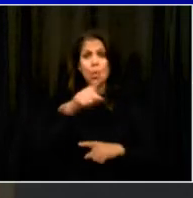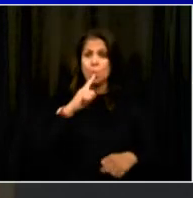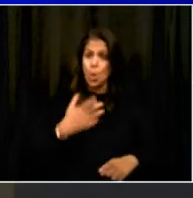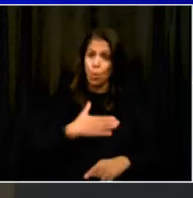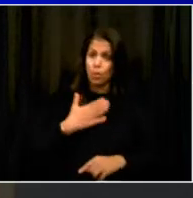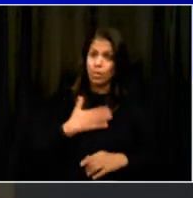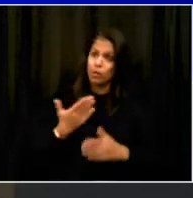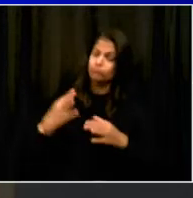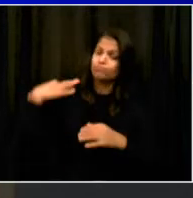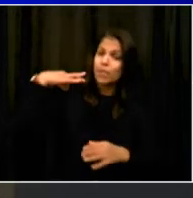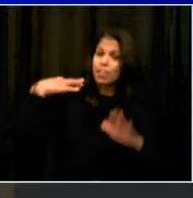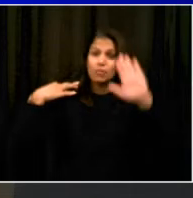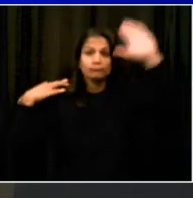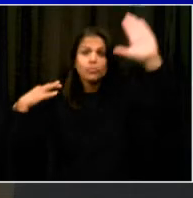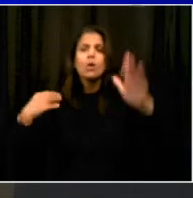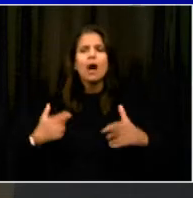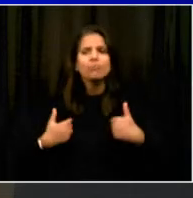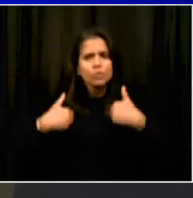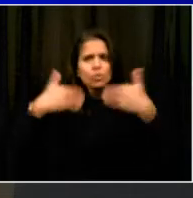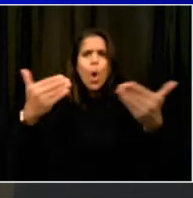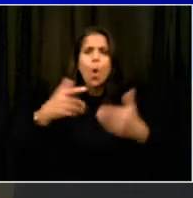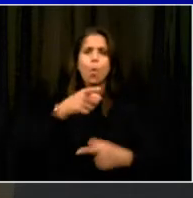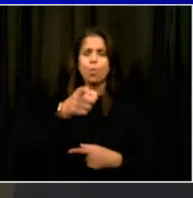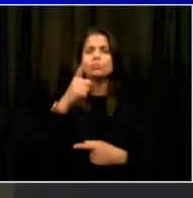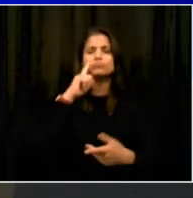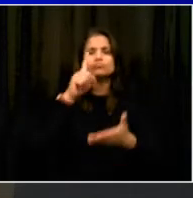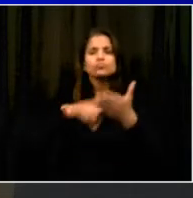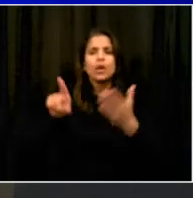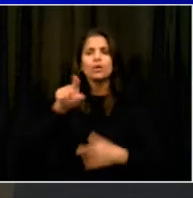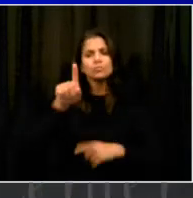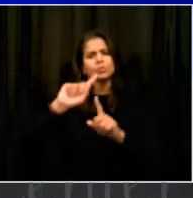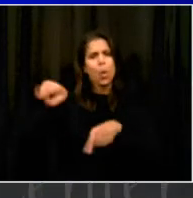needed 25,000 blood donations this month. Already